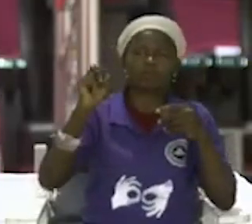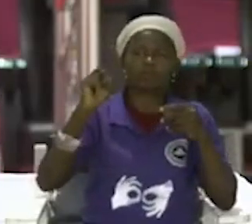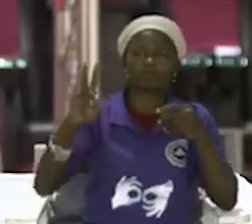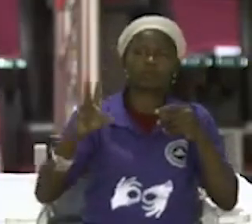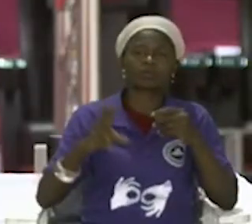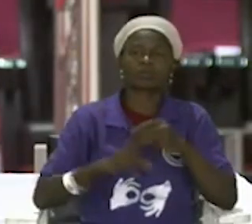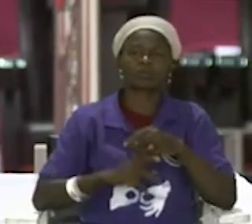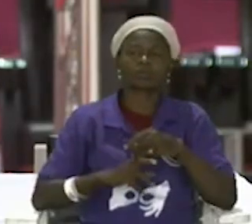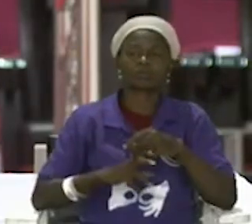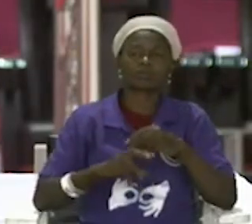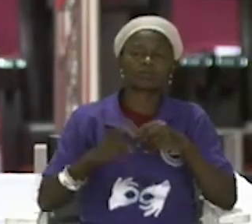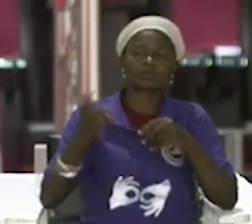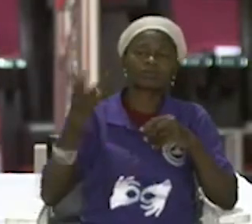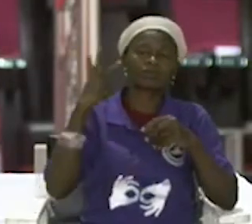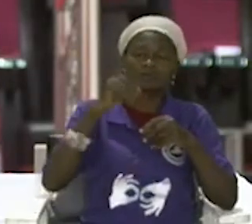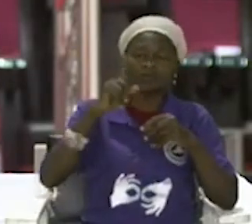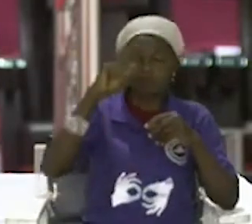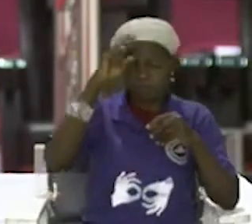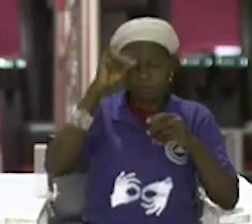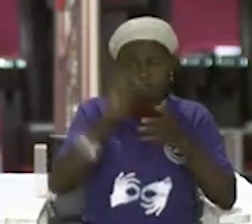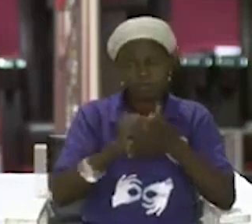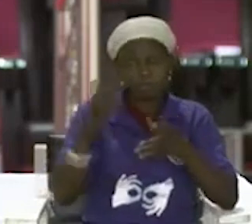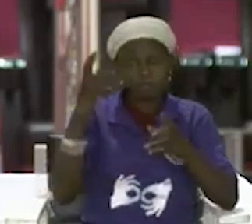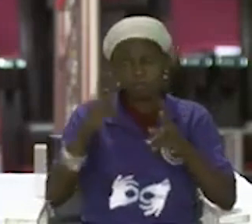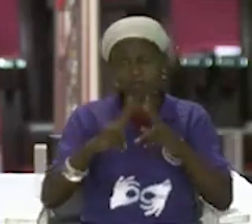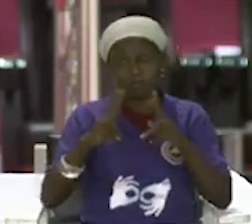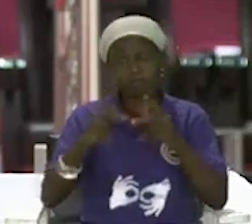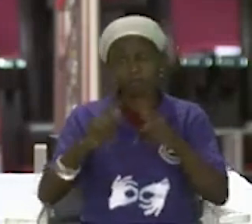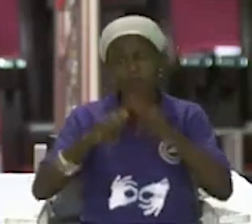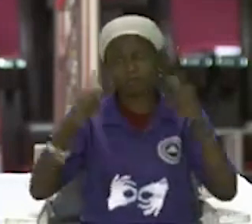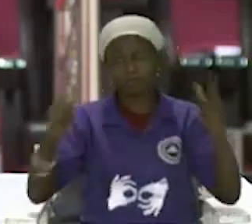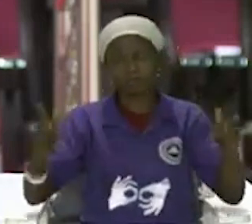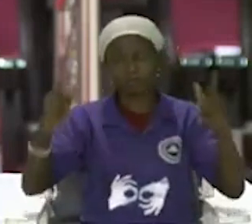12. Here was a man who was a very great leader.